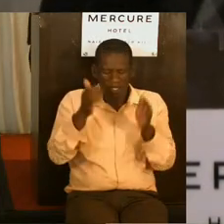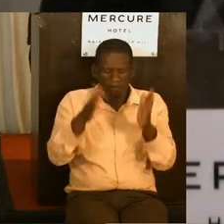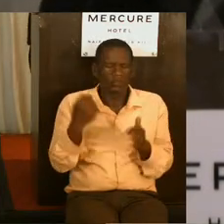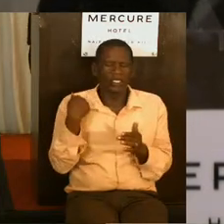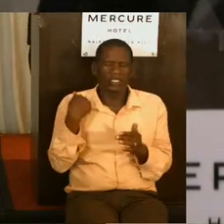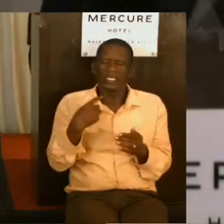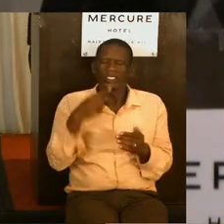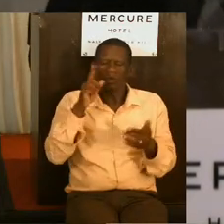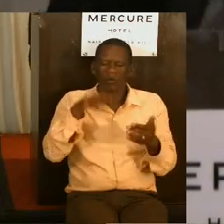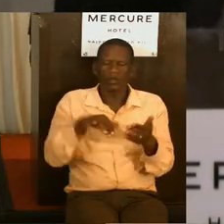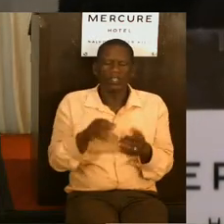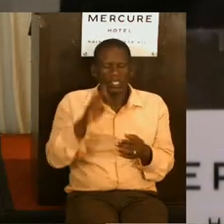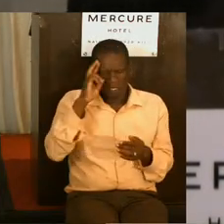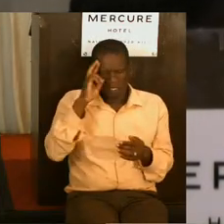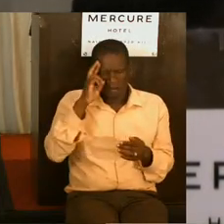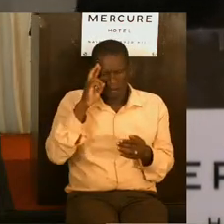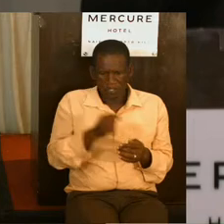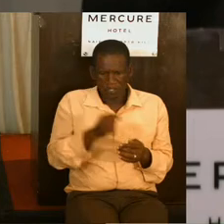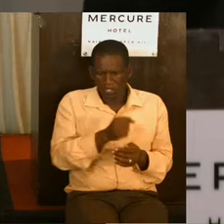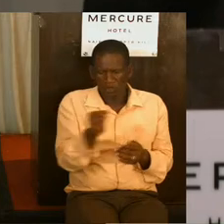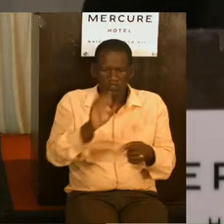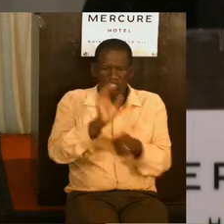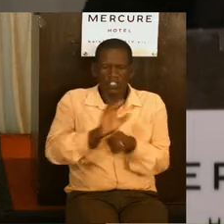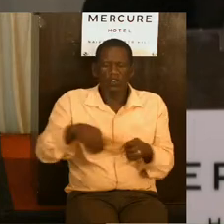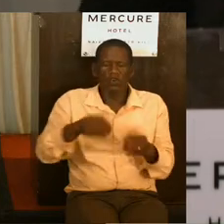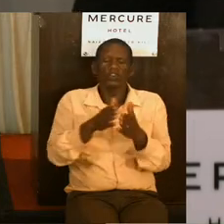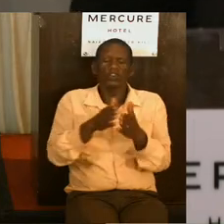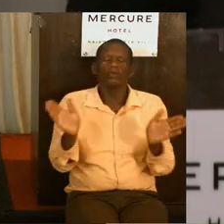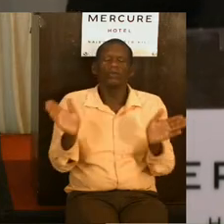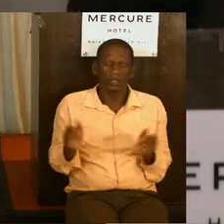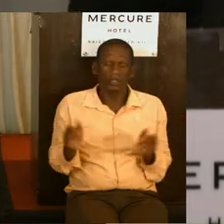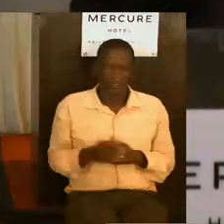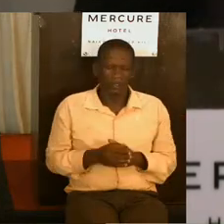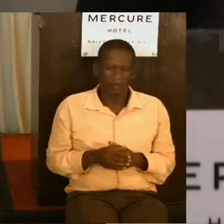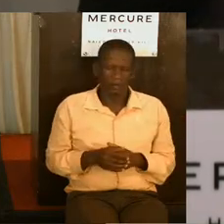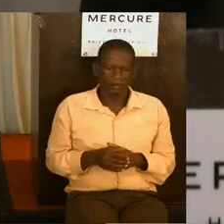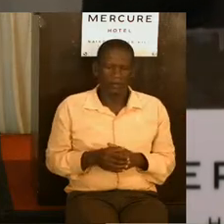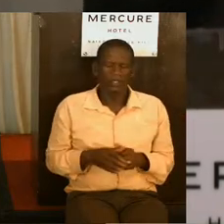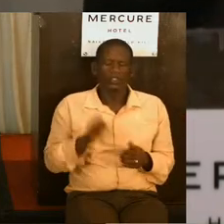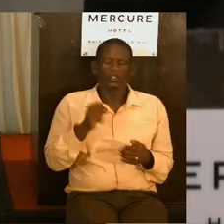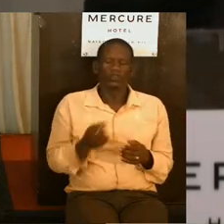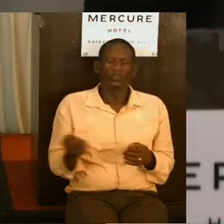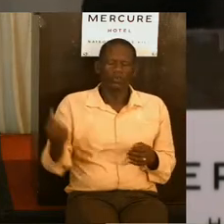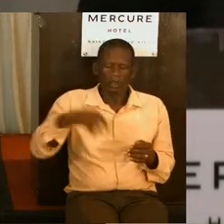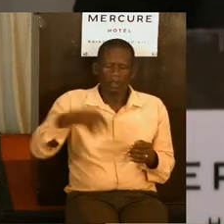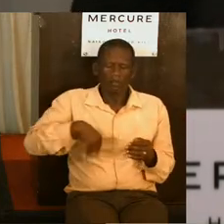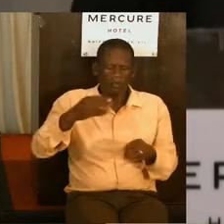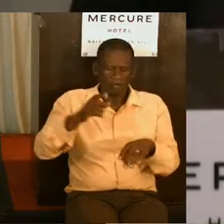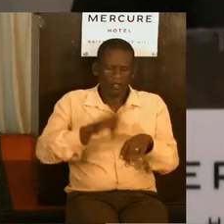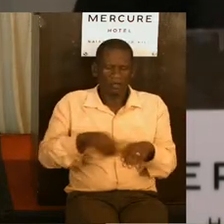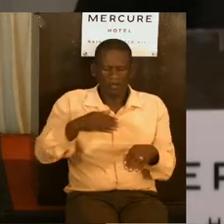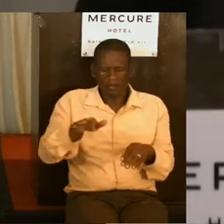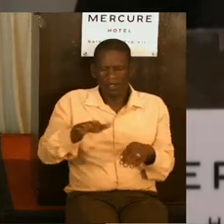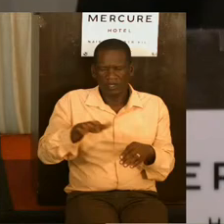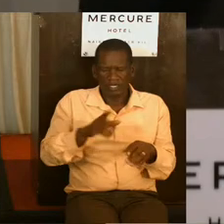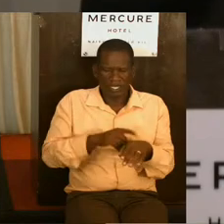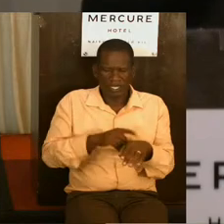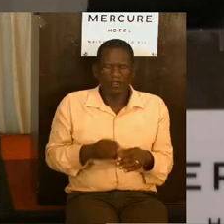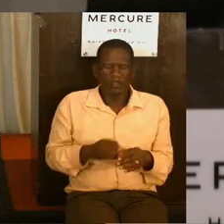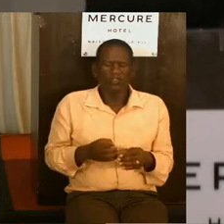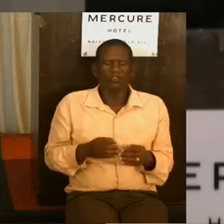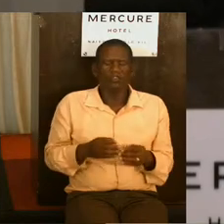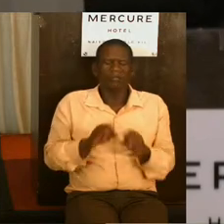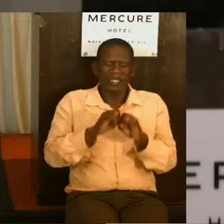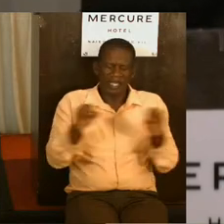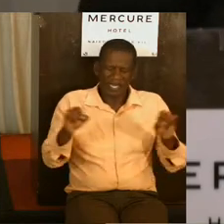I said that we should remember the dose of the church are always open so you come every time every moment to